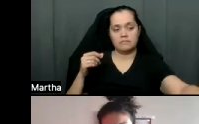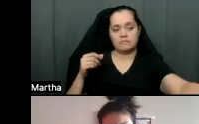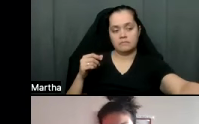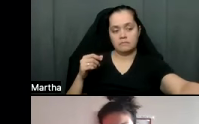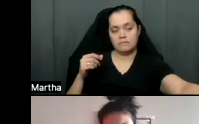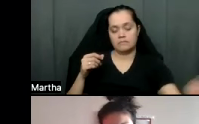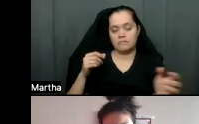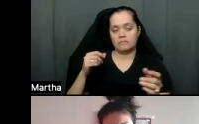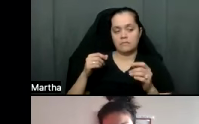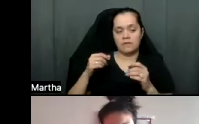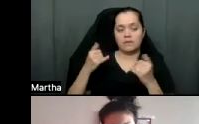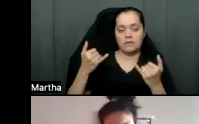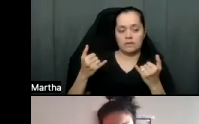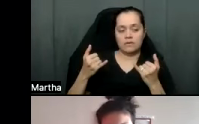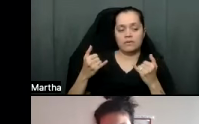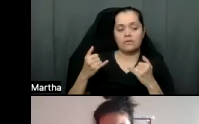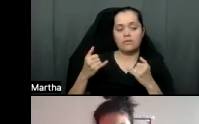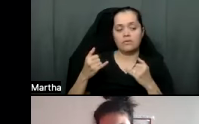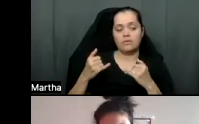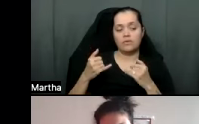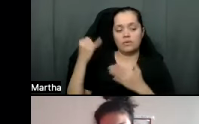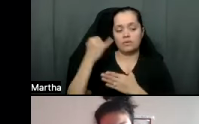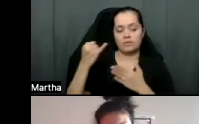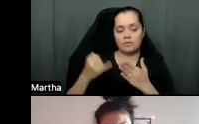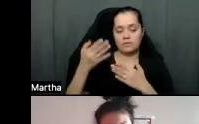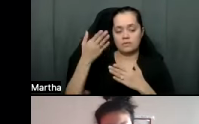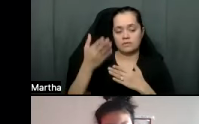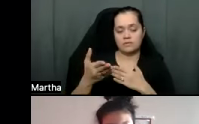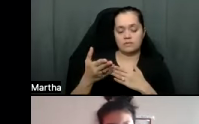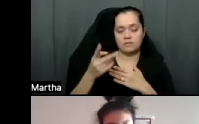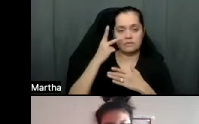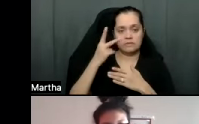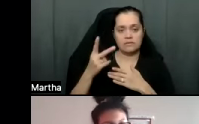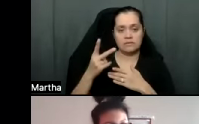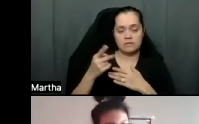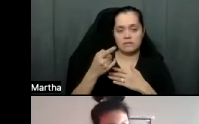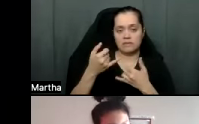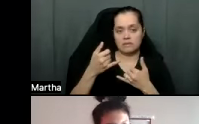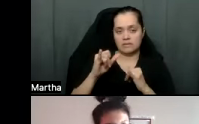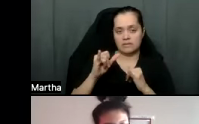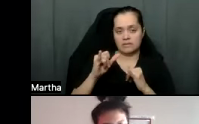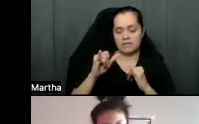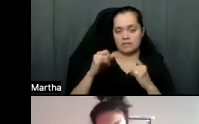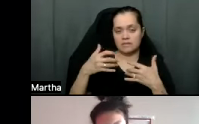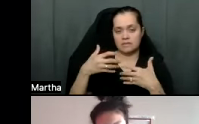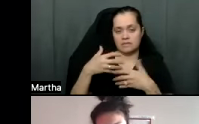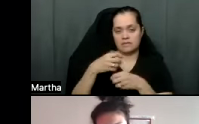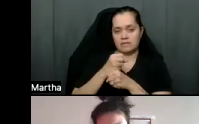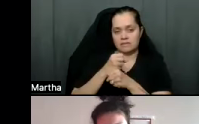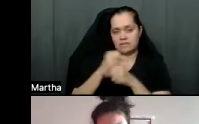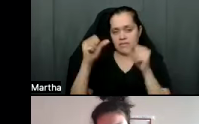So one drawing of it is this. You can see there's still a compact shape anyway,